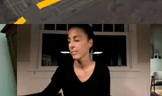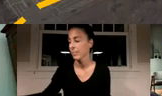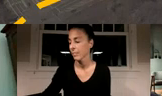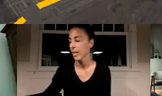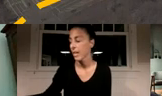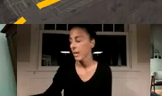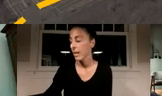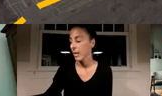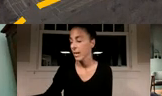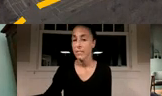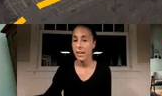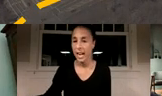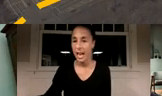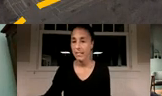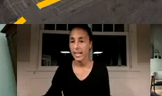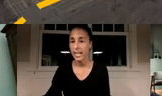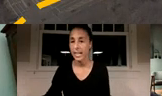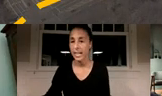well.